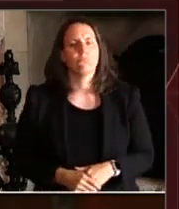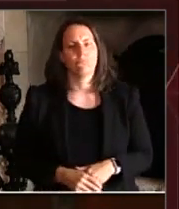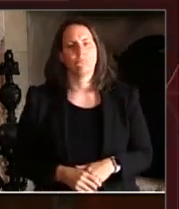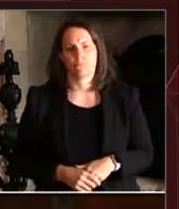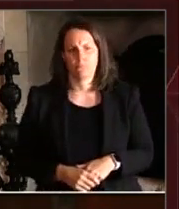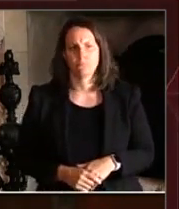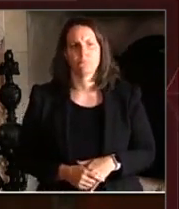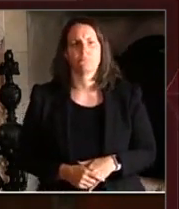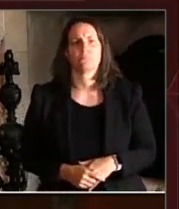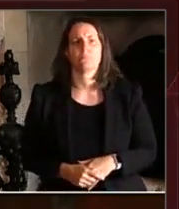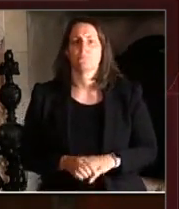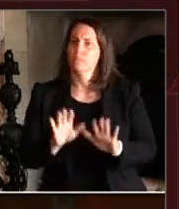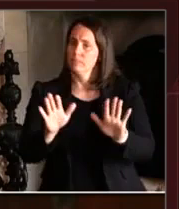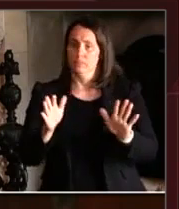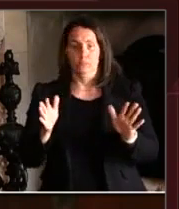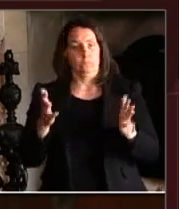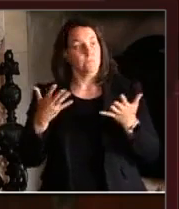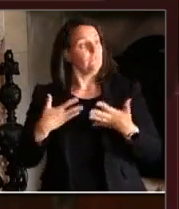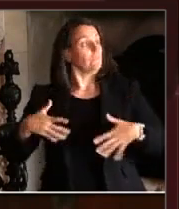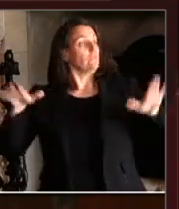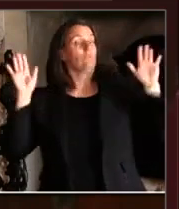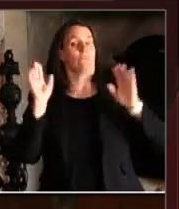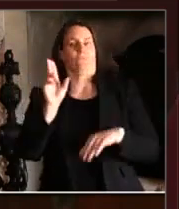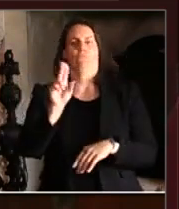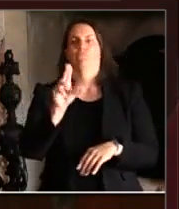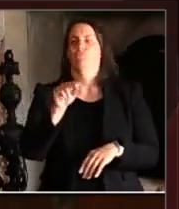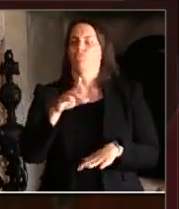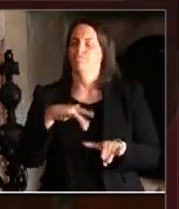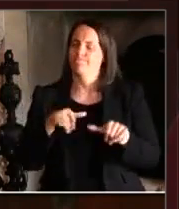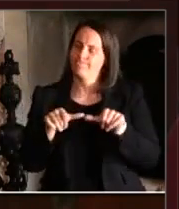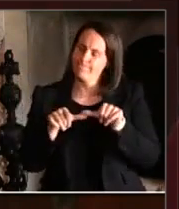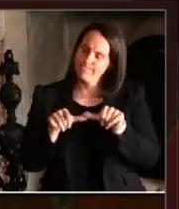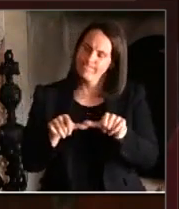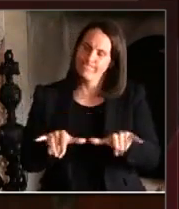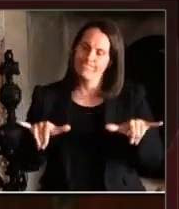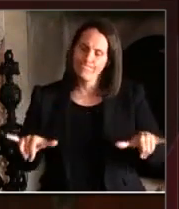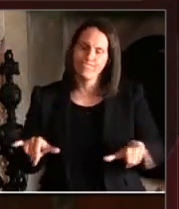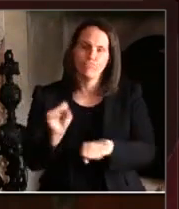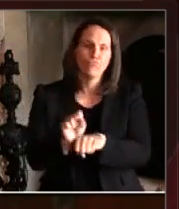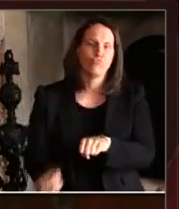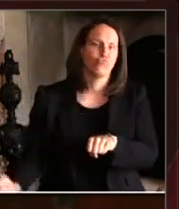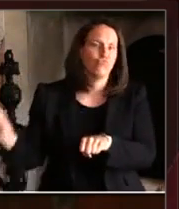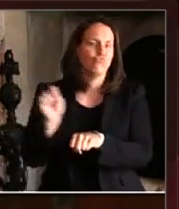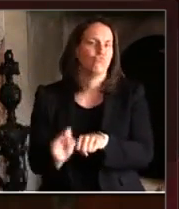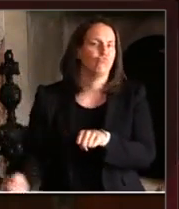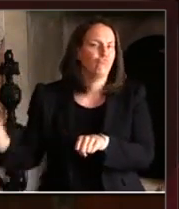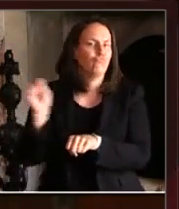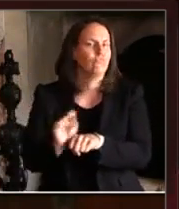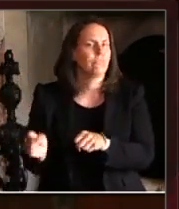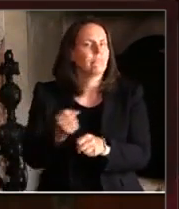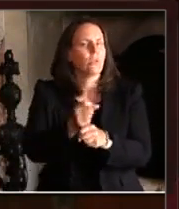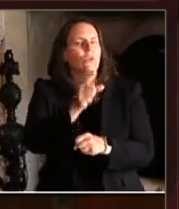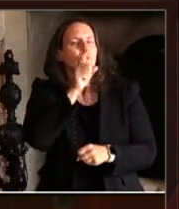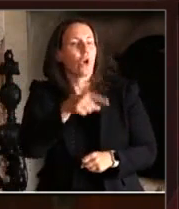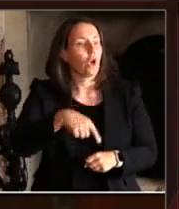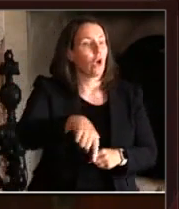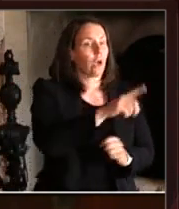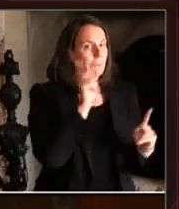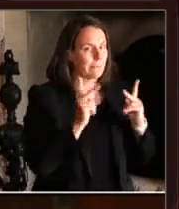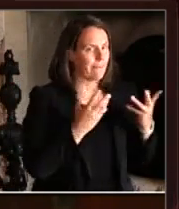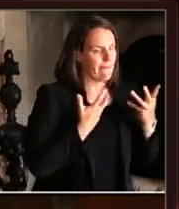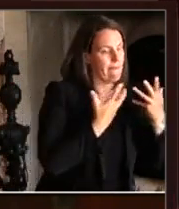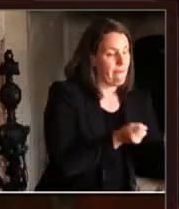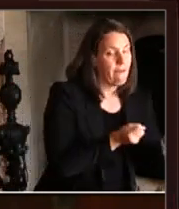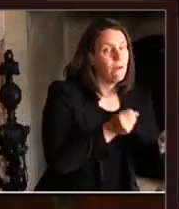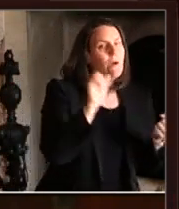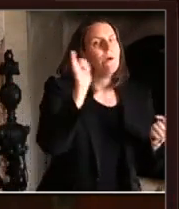COVID-19, not only in public health, but in our economic recovery as well. We know that the COVID-19 pandemic has